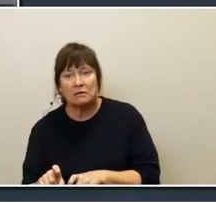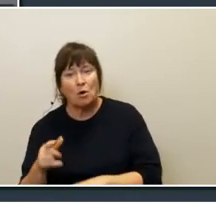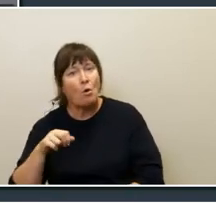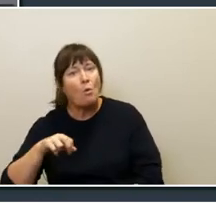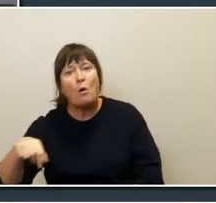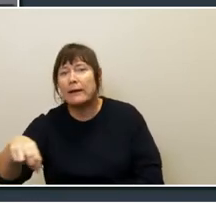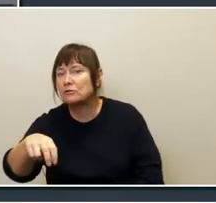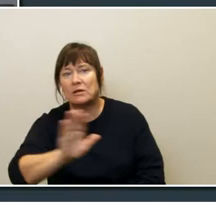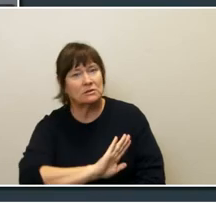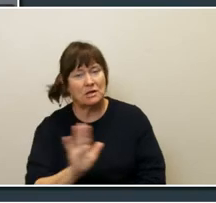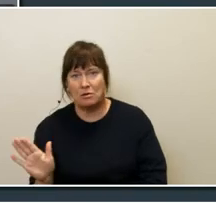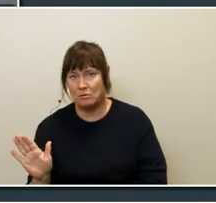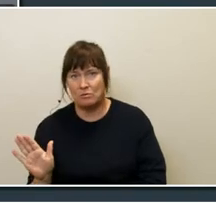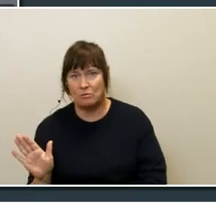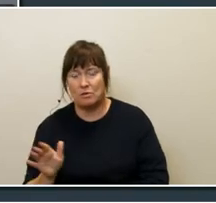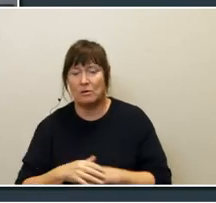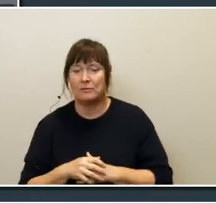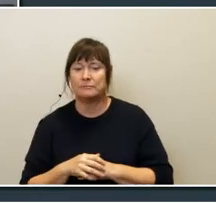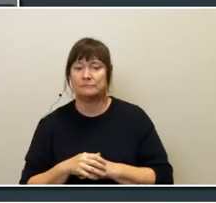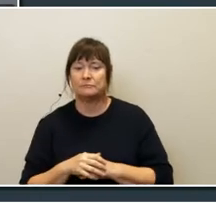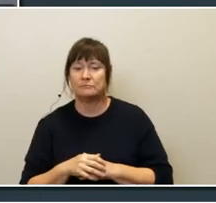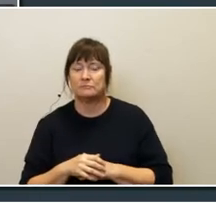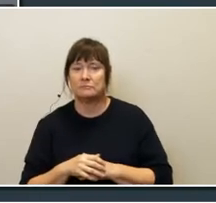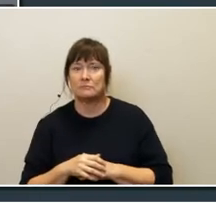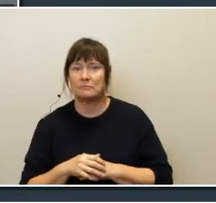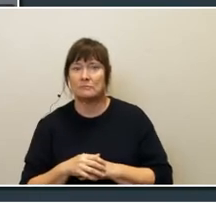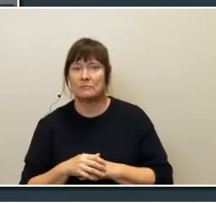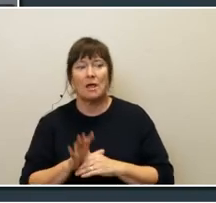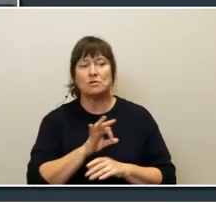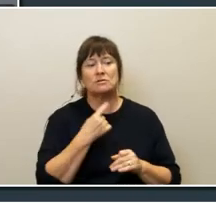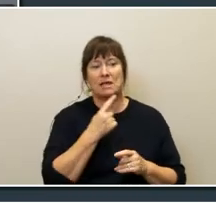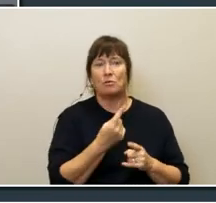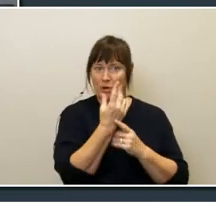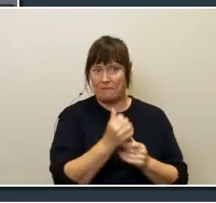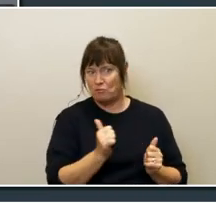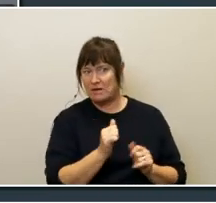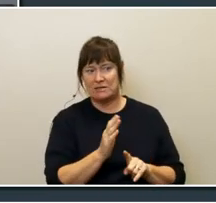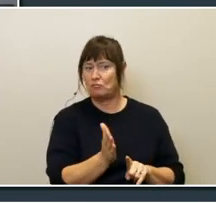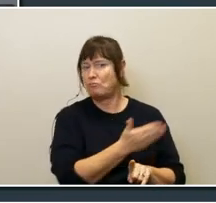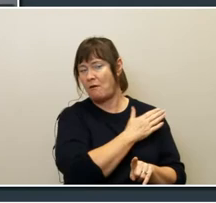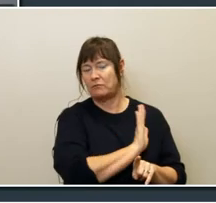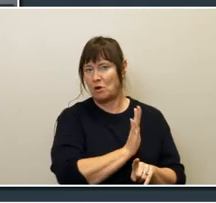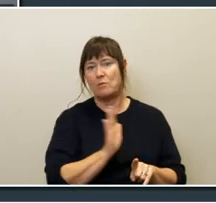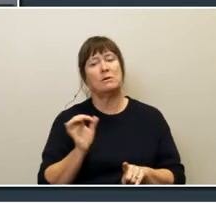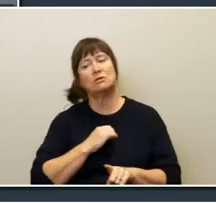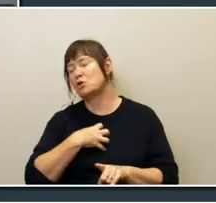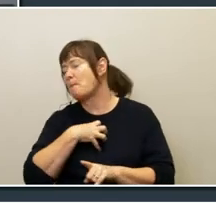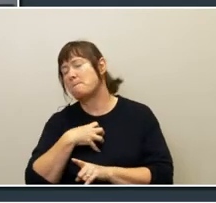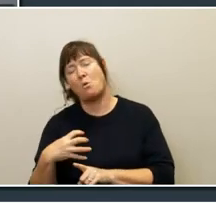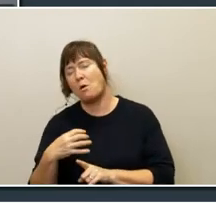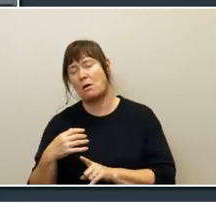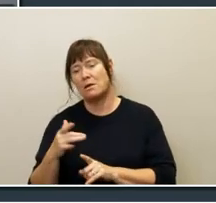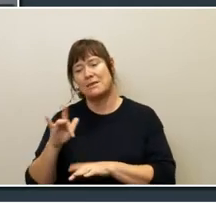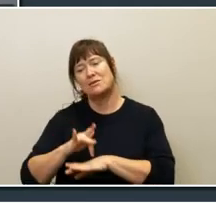walk or tracks within its boundaries. I don't say remove the ones that are there already. No, don't put any more in the